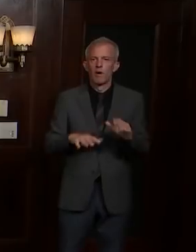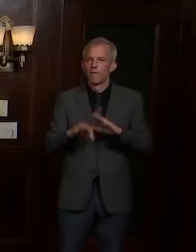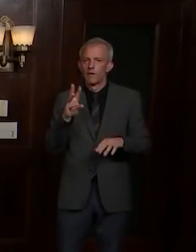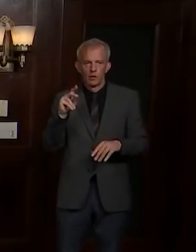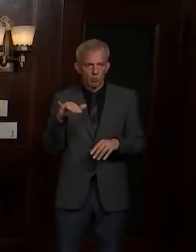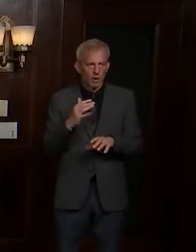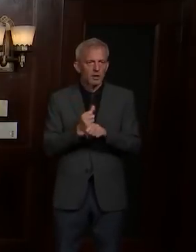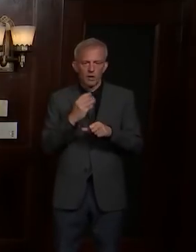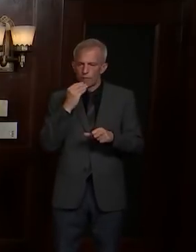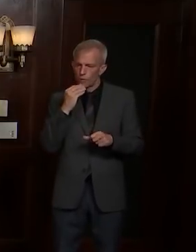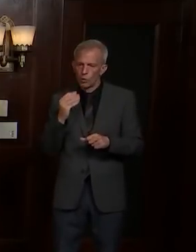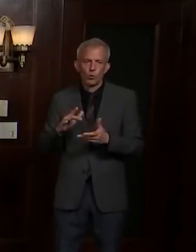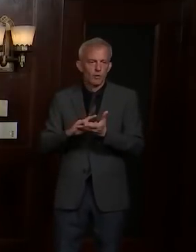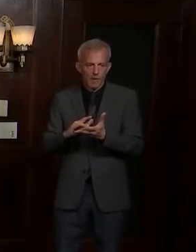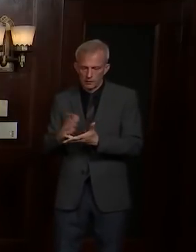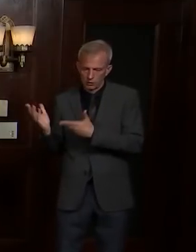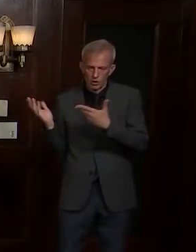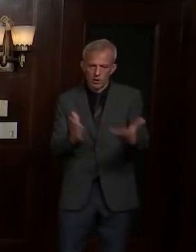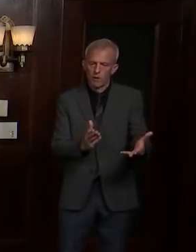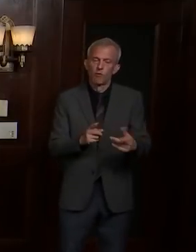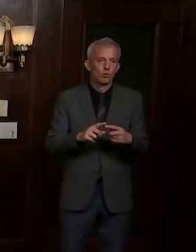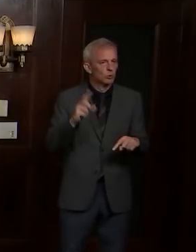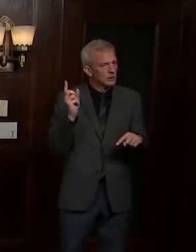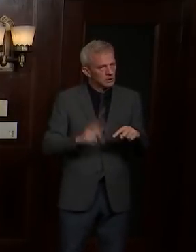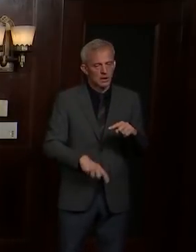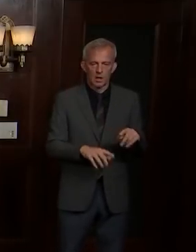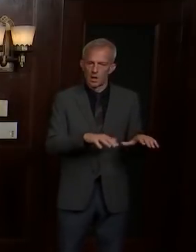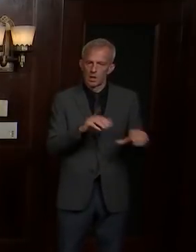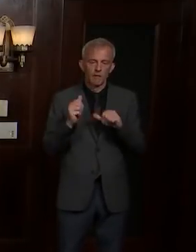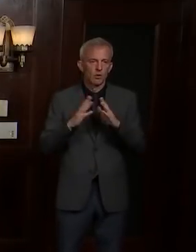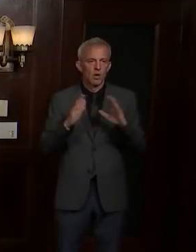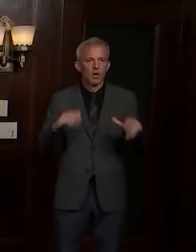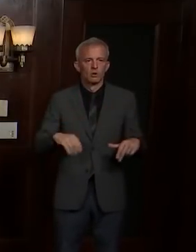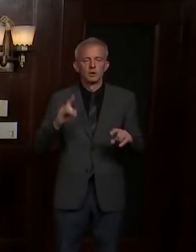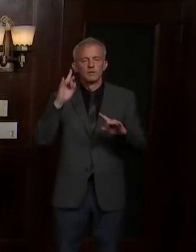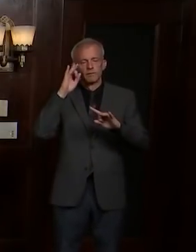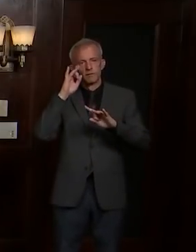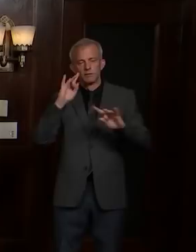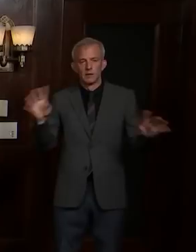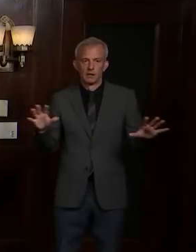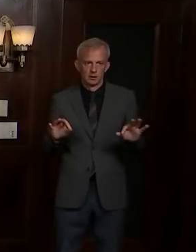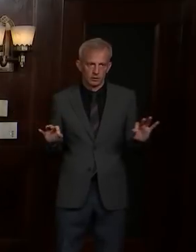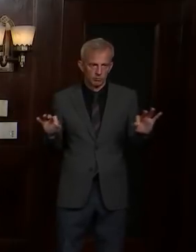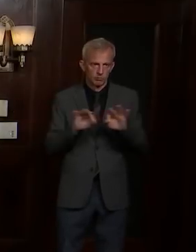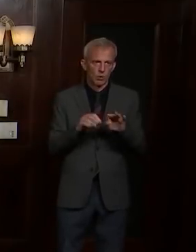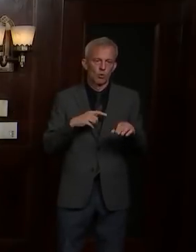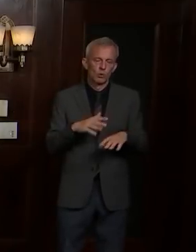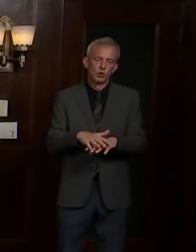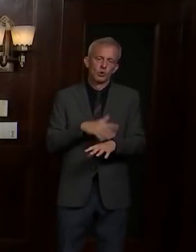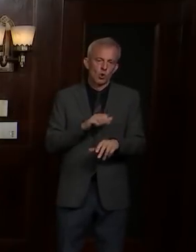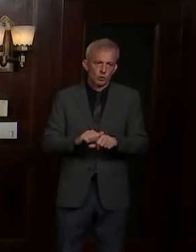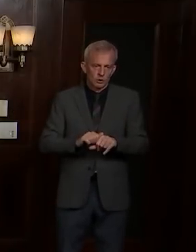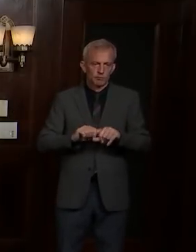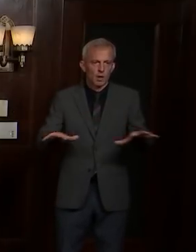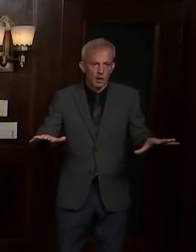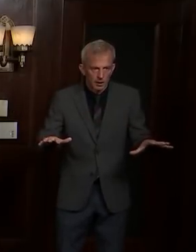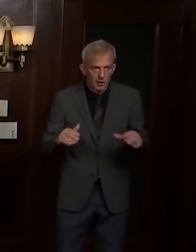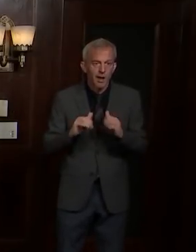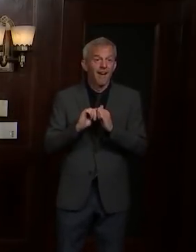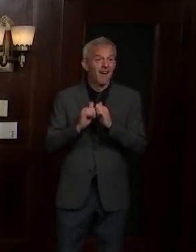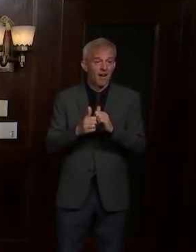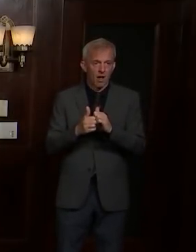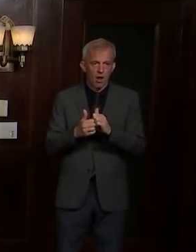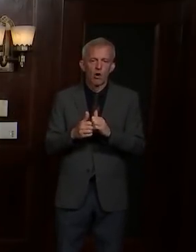groceries, get your medicines, because you cannot leave your house. It's vitally important that we slow the spread by taking